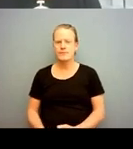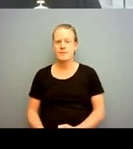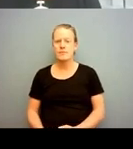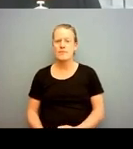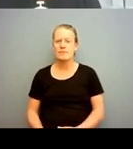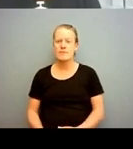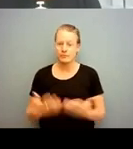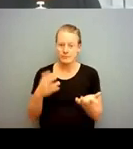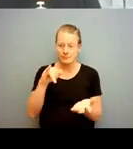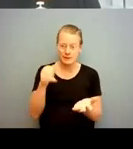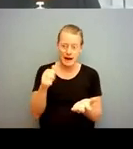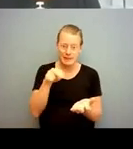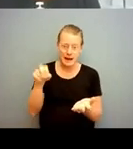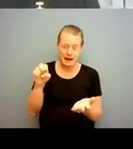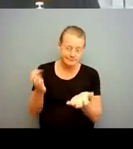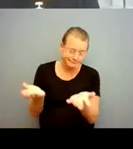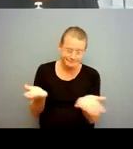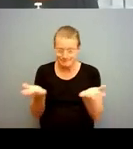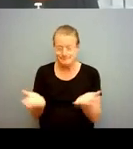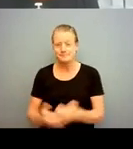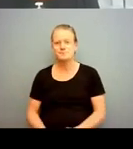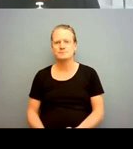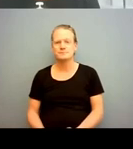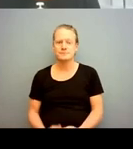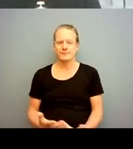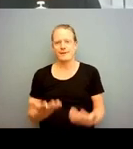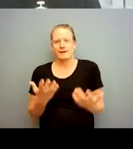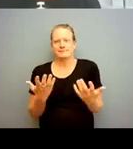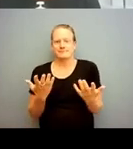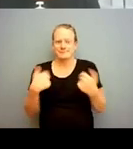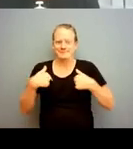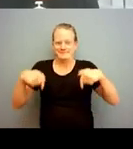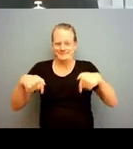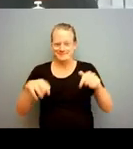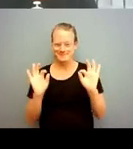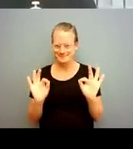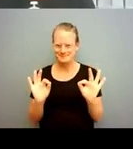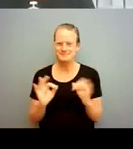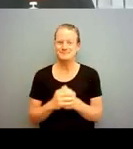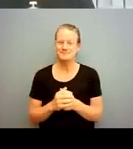us? I am here. Thank you. Over to you, Janne. Thank you.